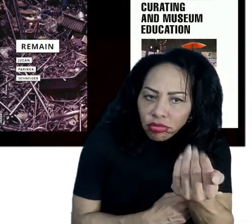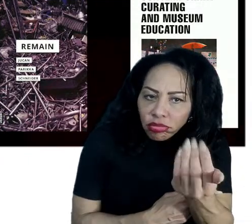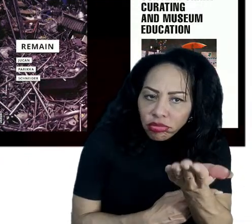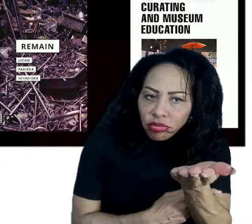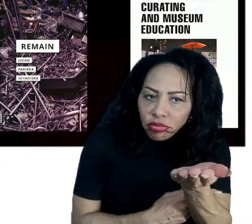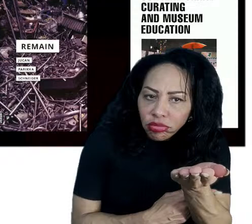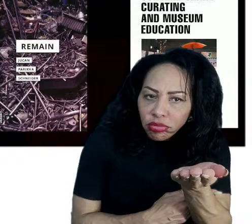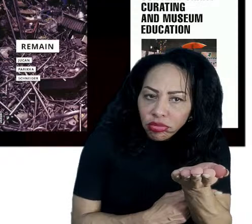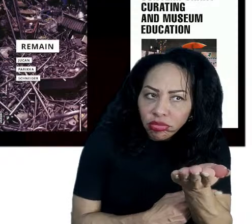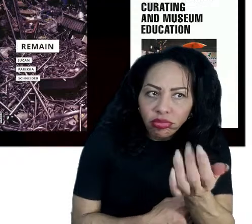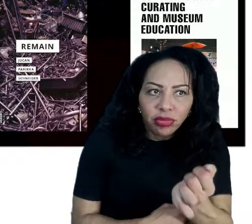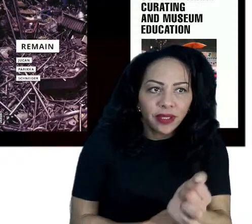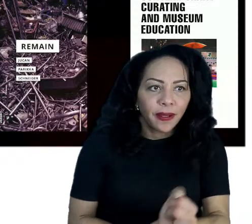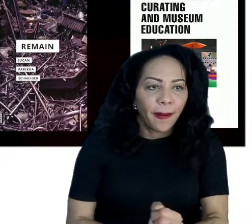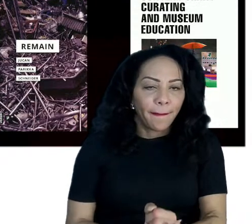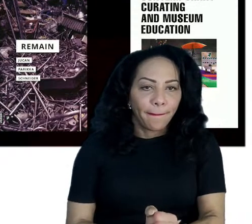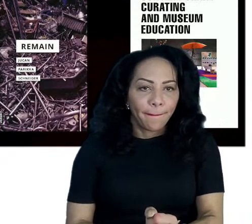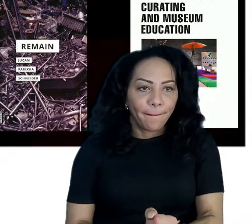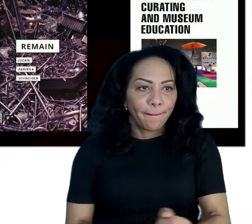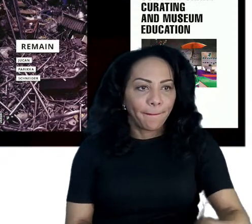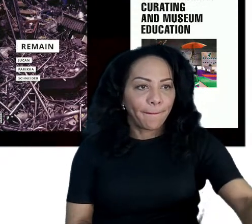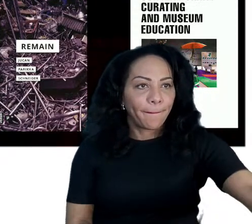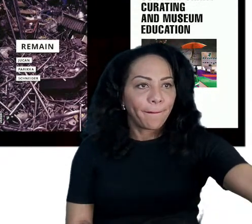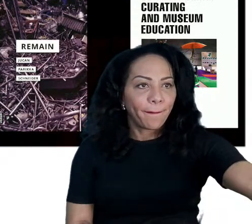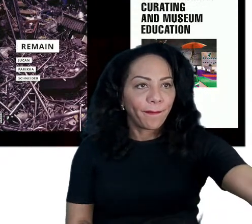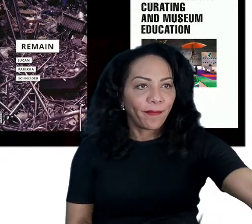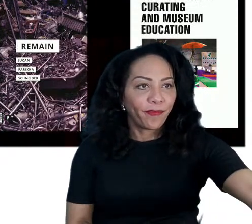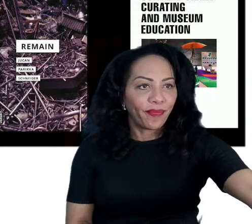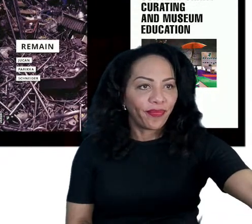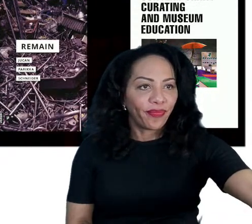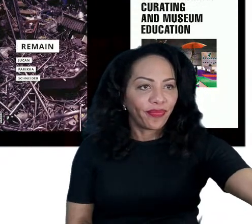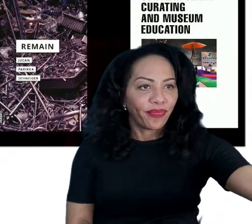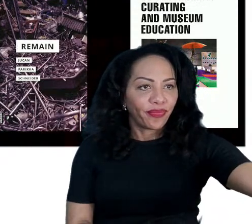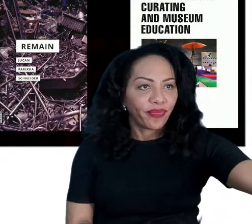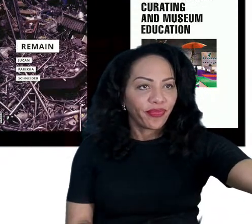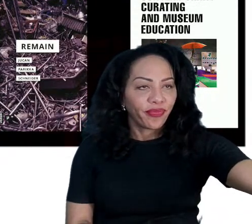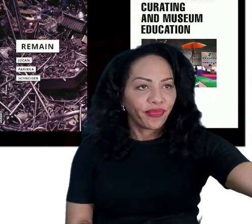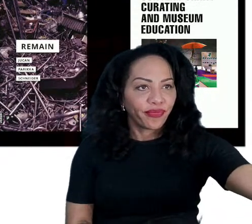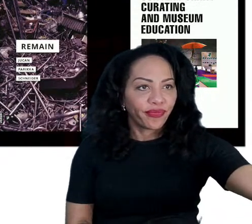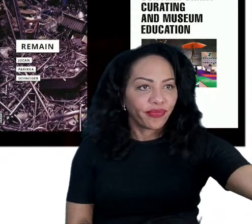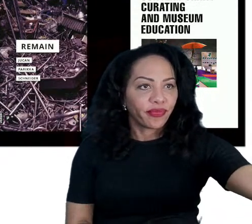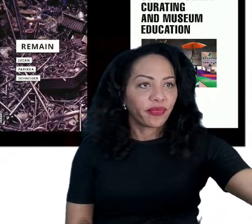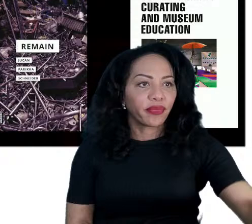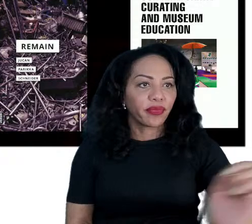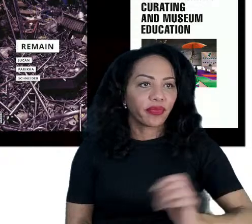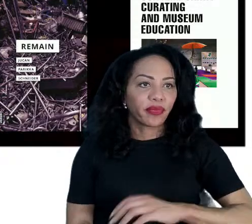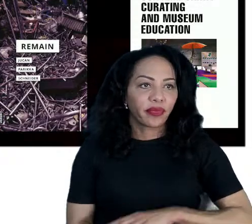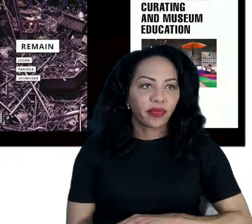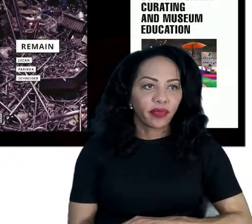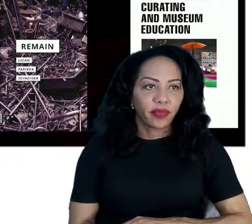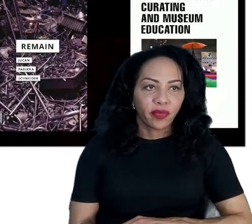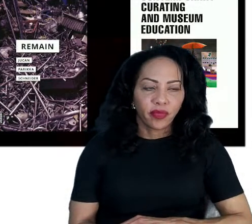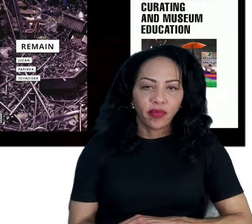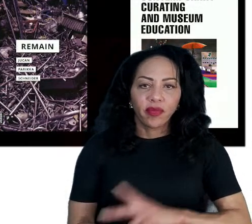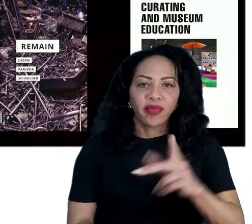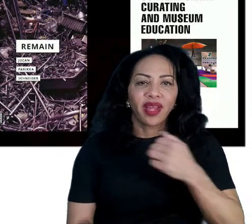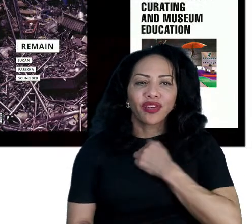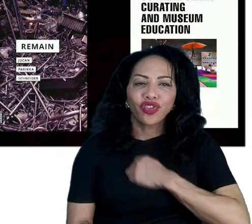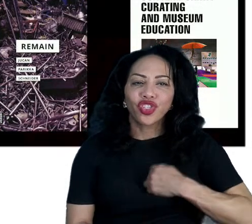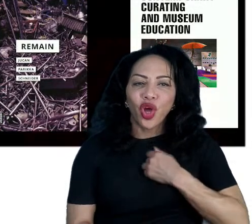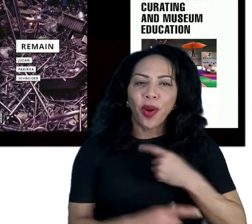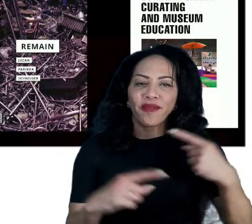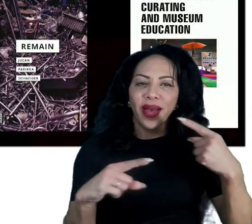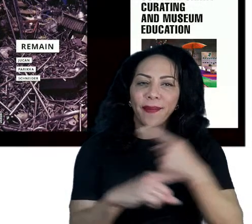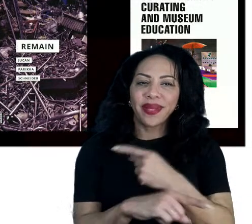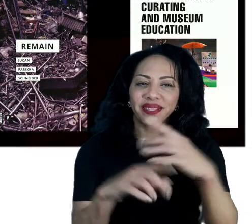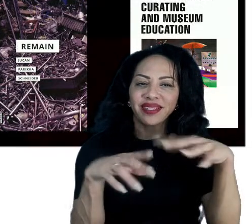cool. I think there's a question here in the front row. Thank you. Sorry if I missed the start, so sorry if I missed this, but my question